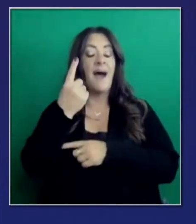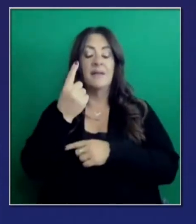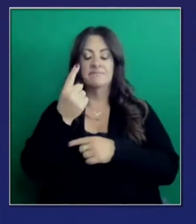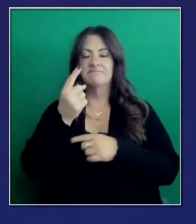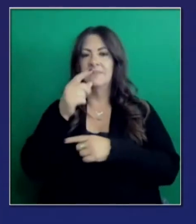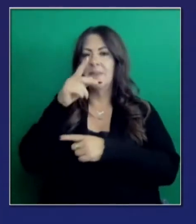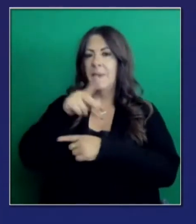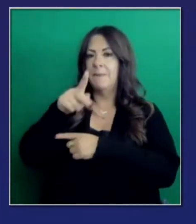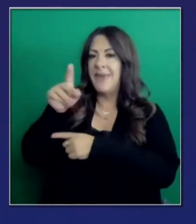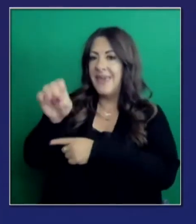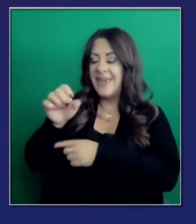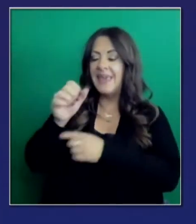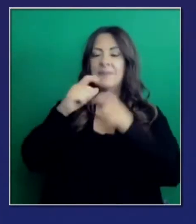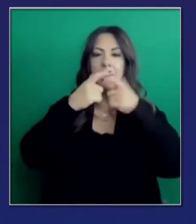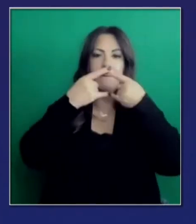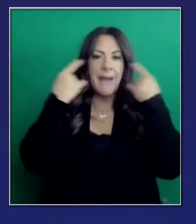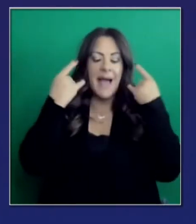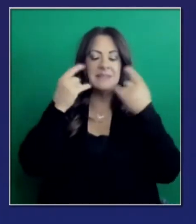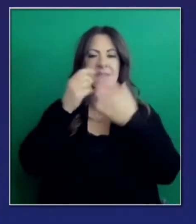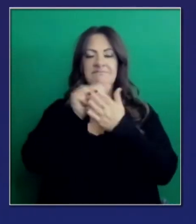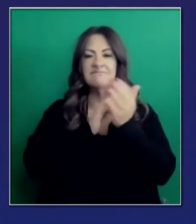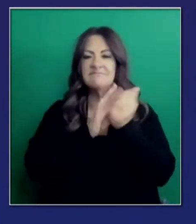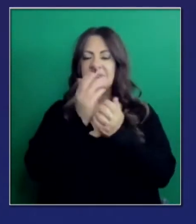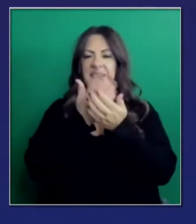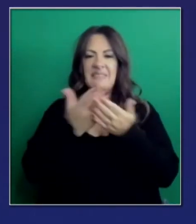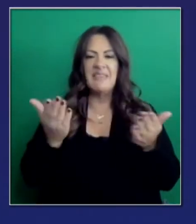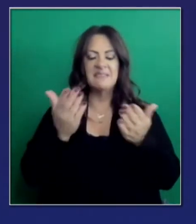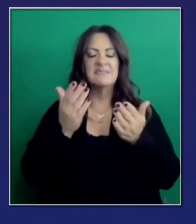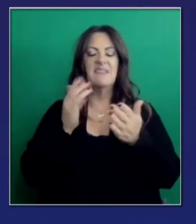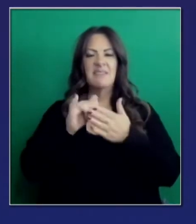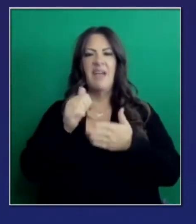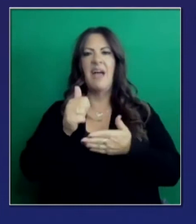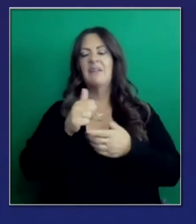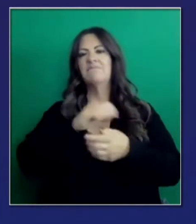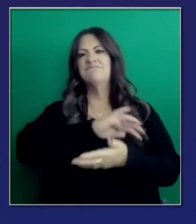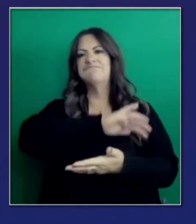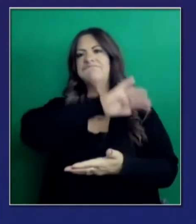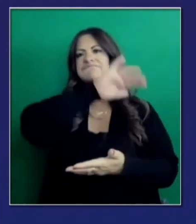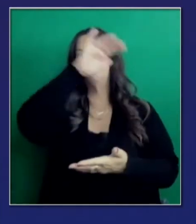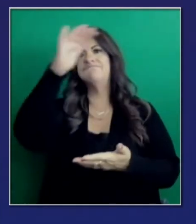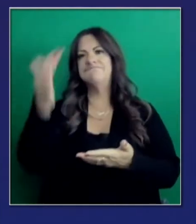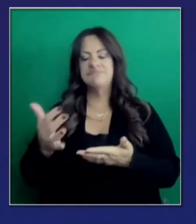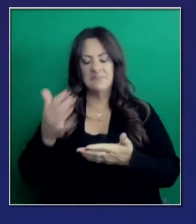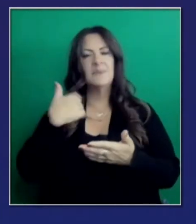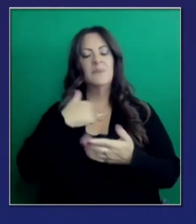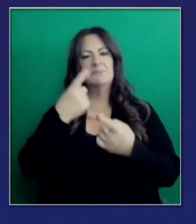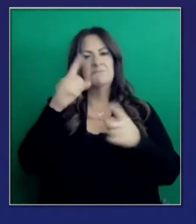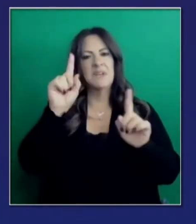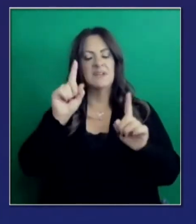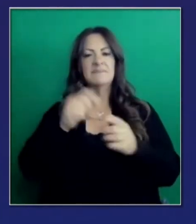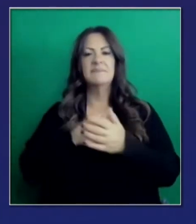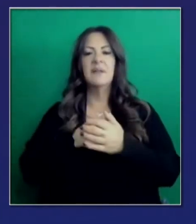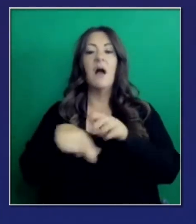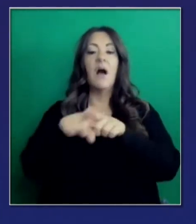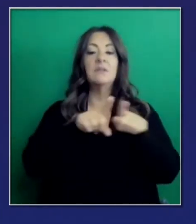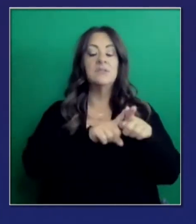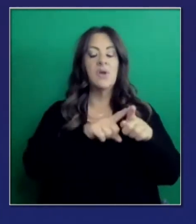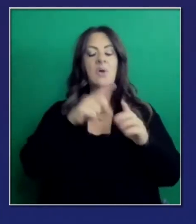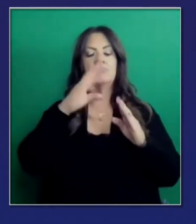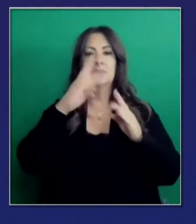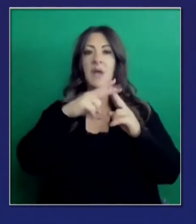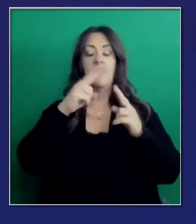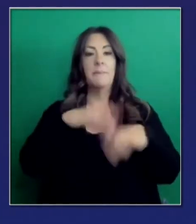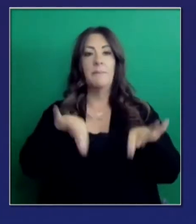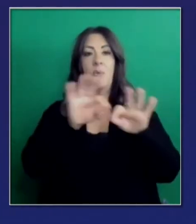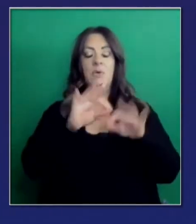know well, prioritized vaccinating the vaccinators, vaccinating our healthcare workers as a top priority. Deaths continue